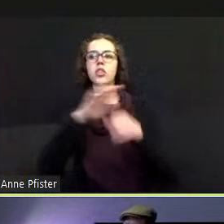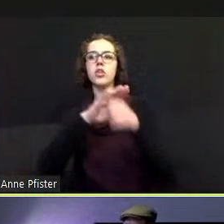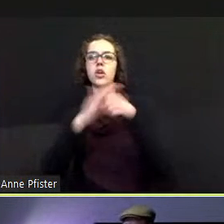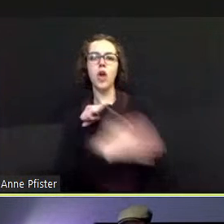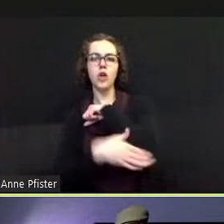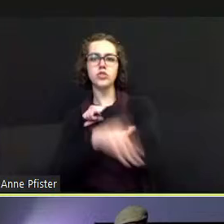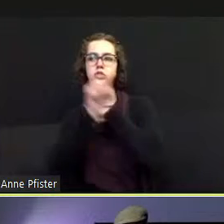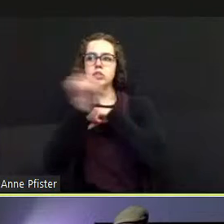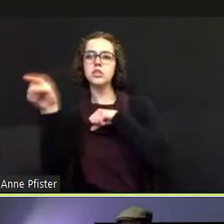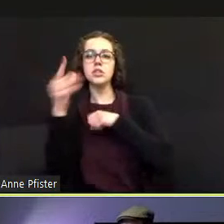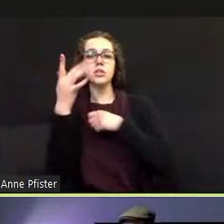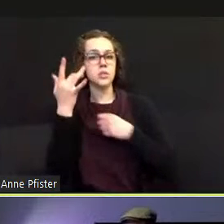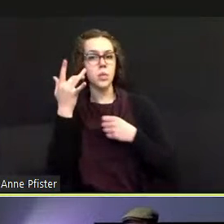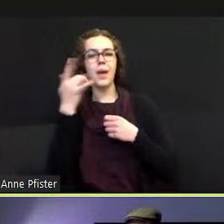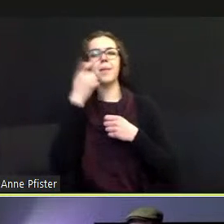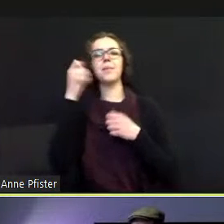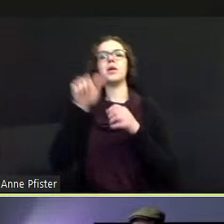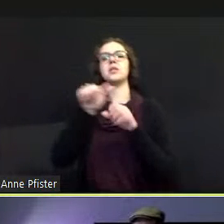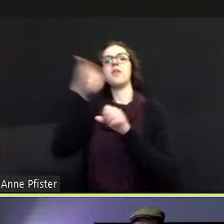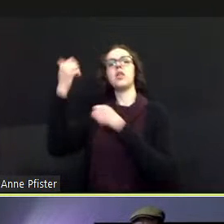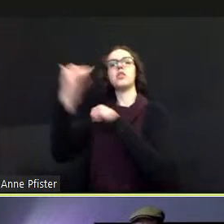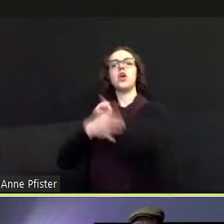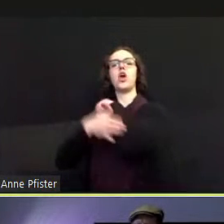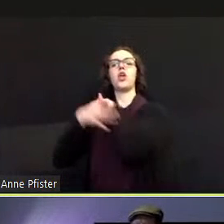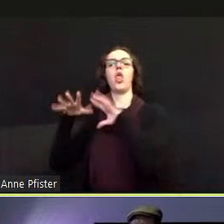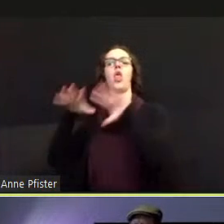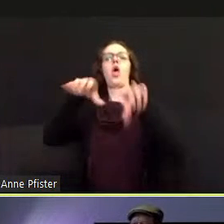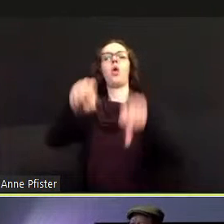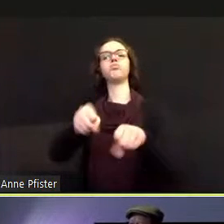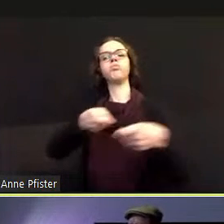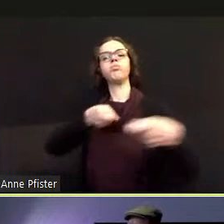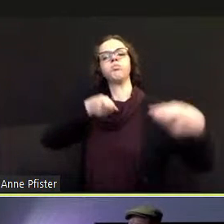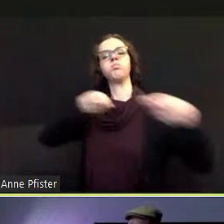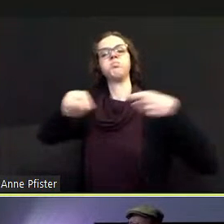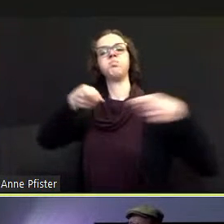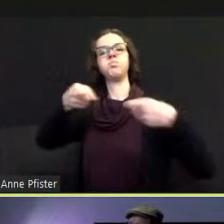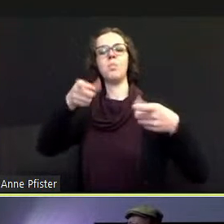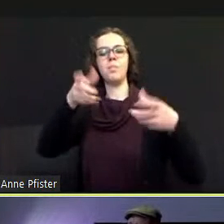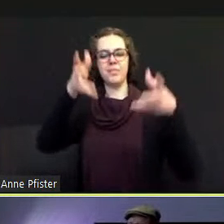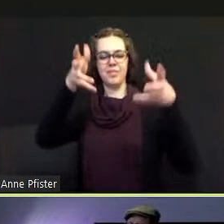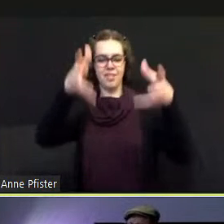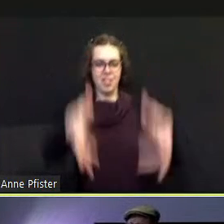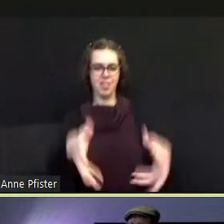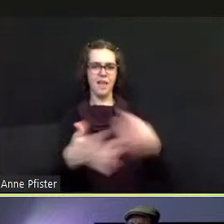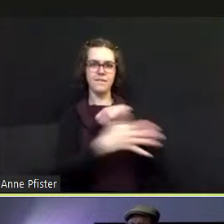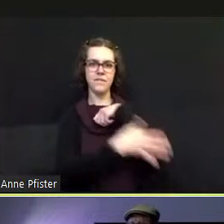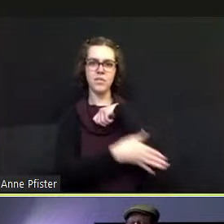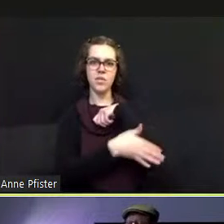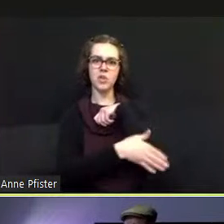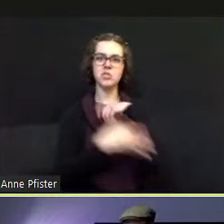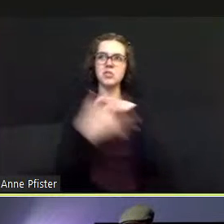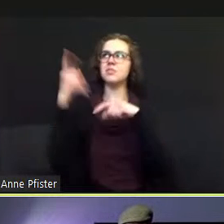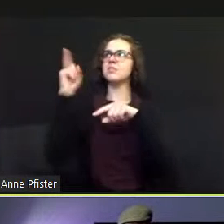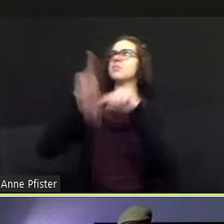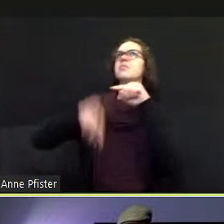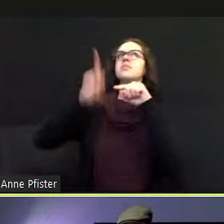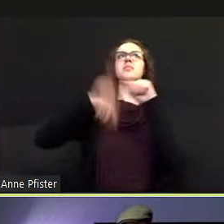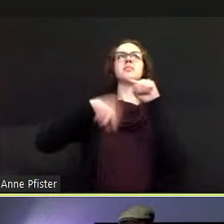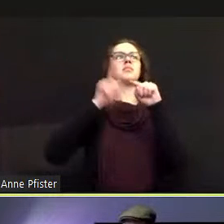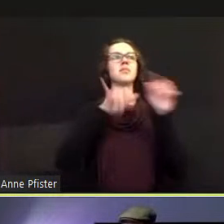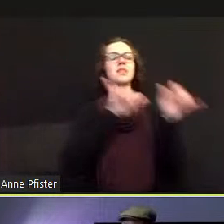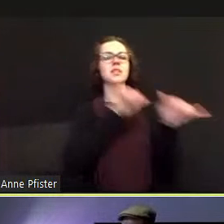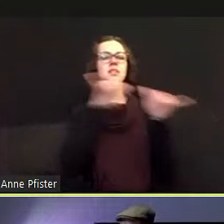of external colonial forces have really left them without the ability to do what we get to do